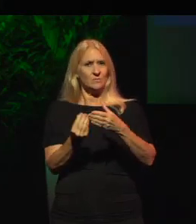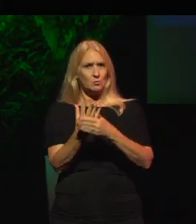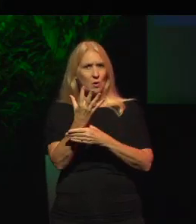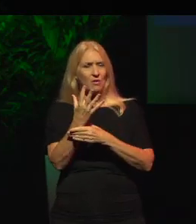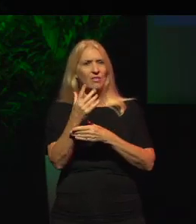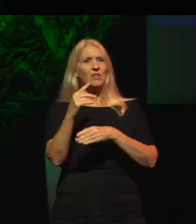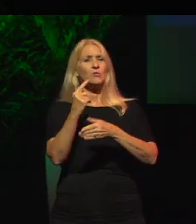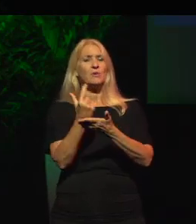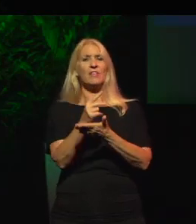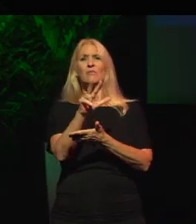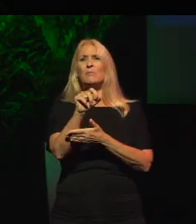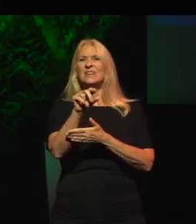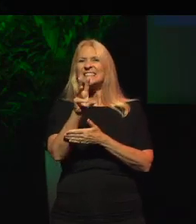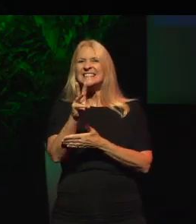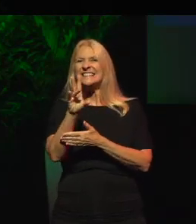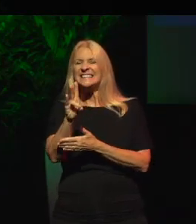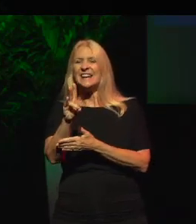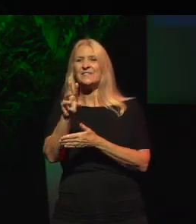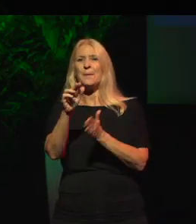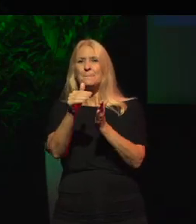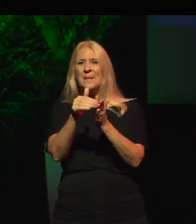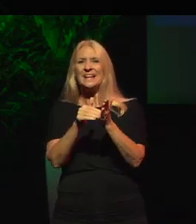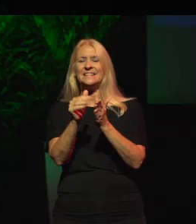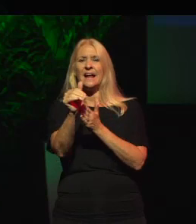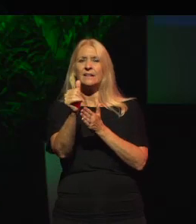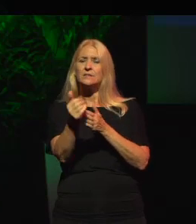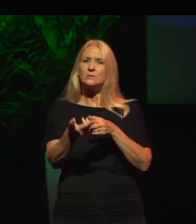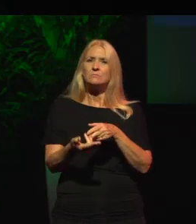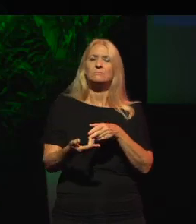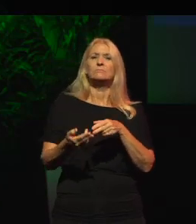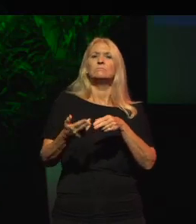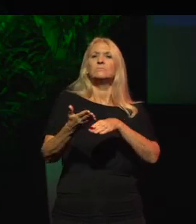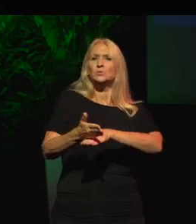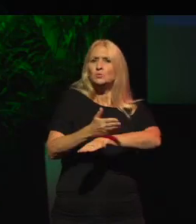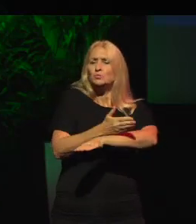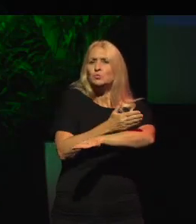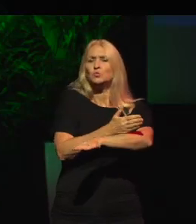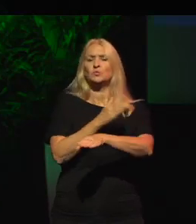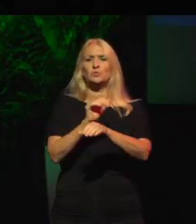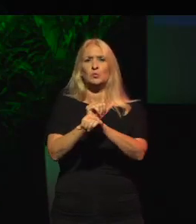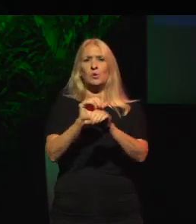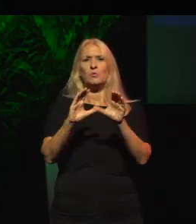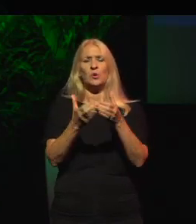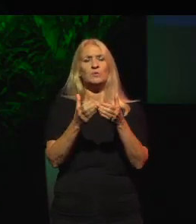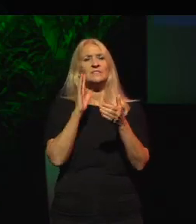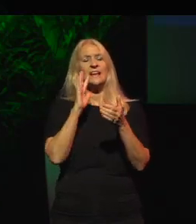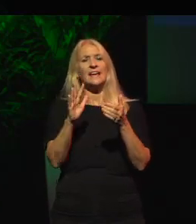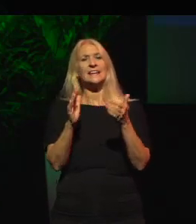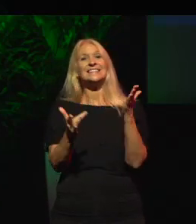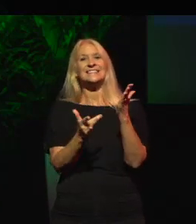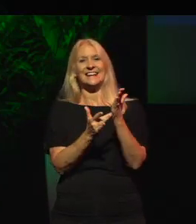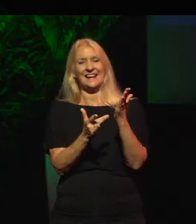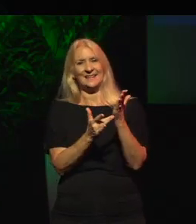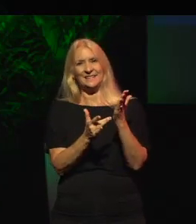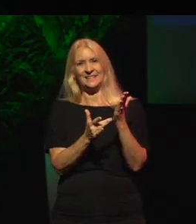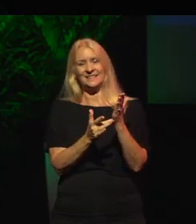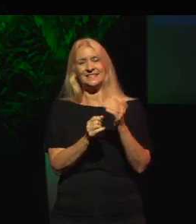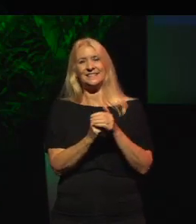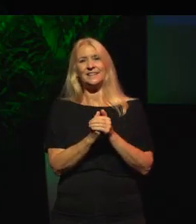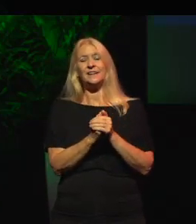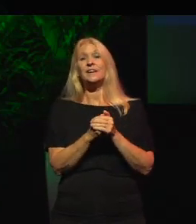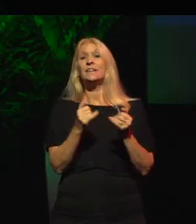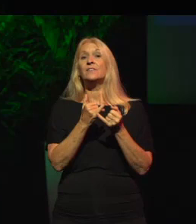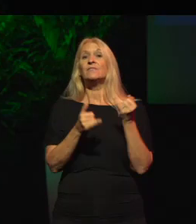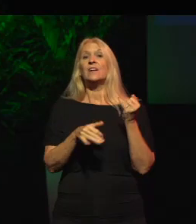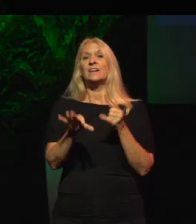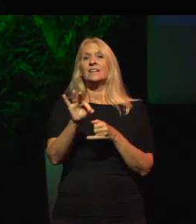million to create and strengthen the workforce in the financial technology area. And then finally, Florida